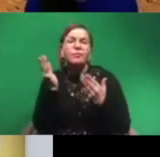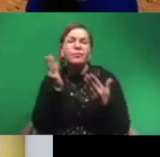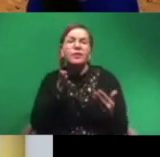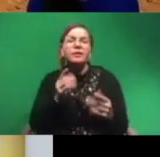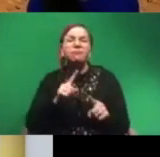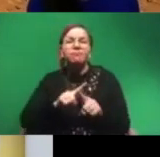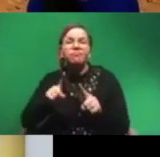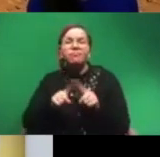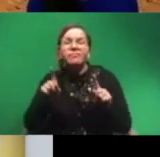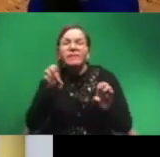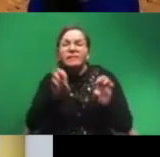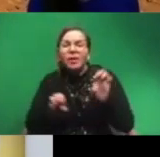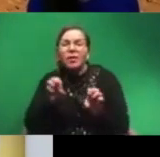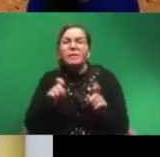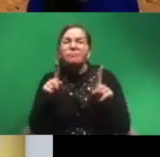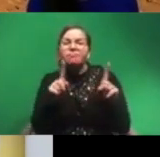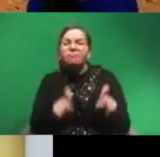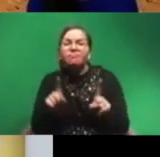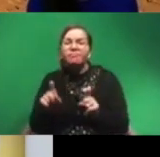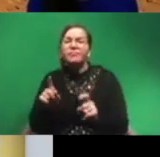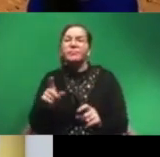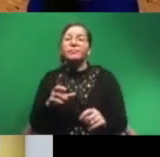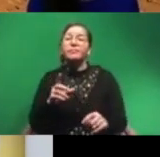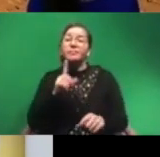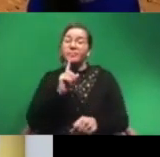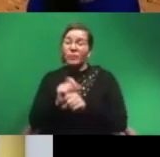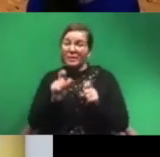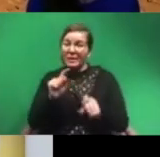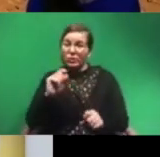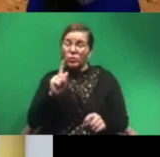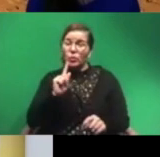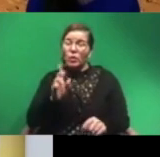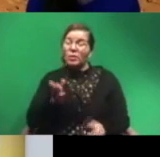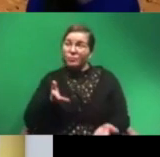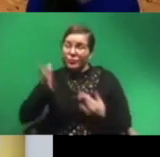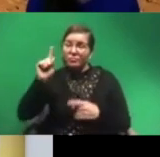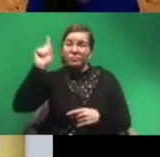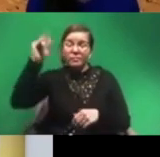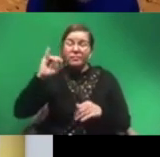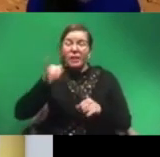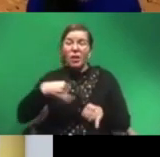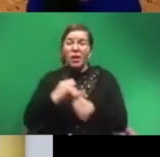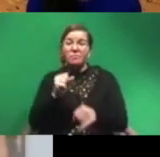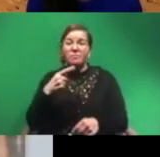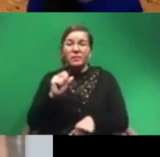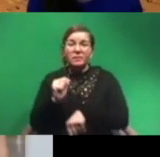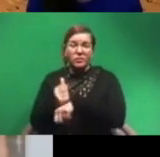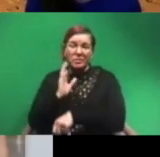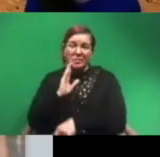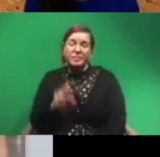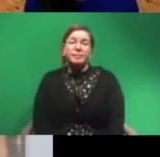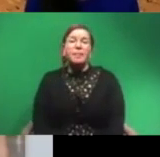other experiments, and we test, sometimes we even test tools that will go up onto the International Space Station. So